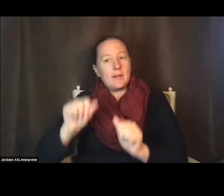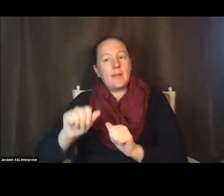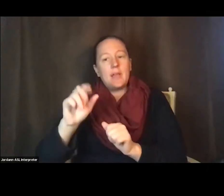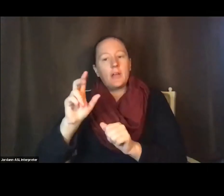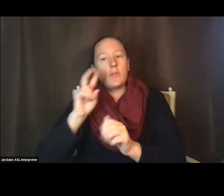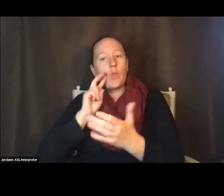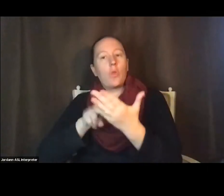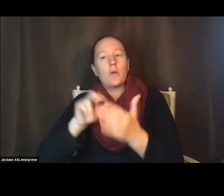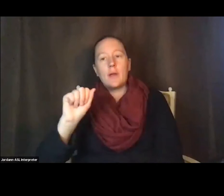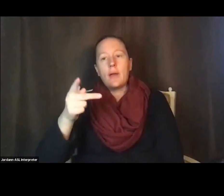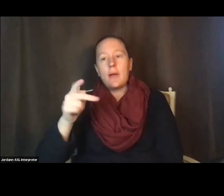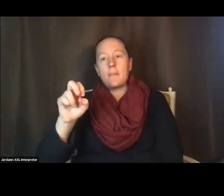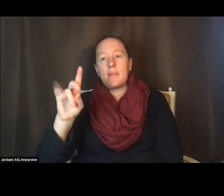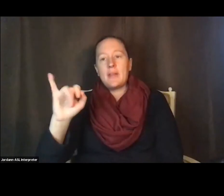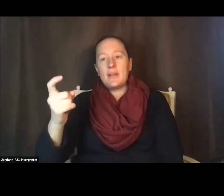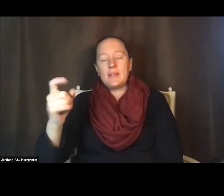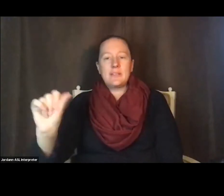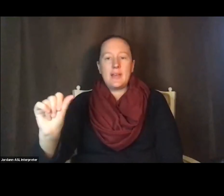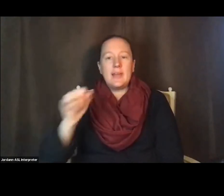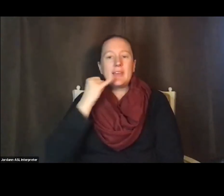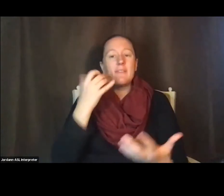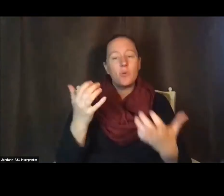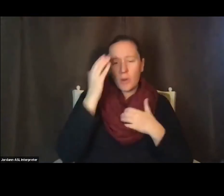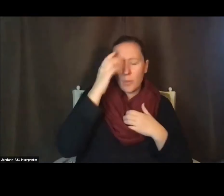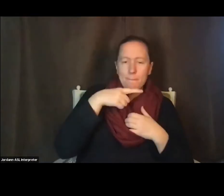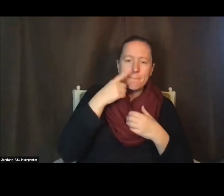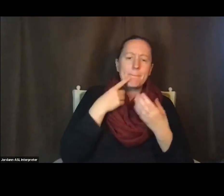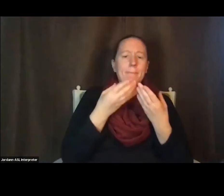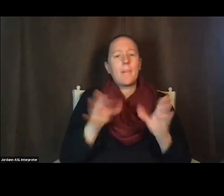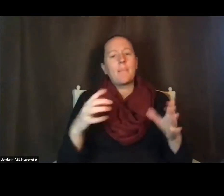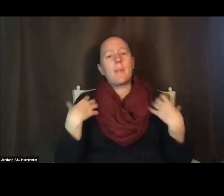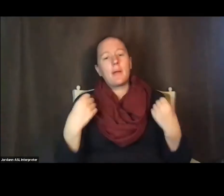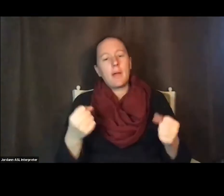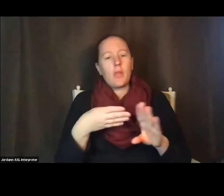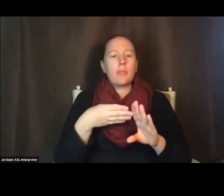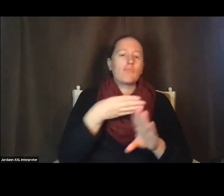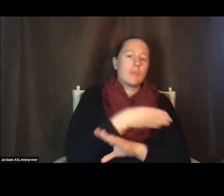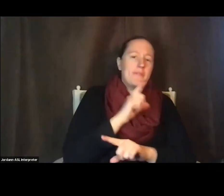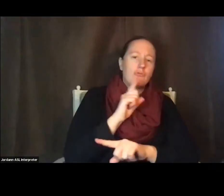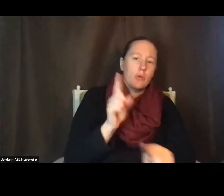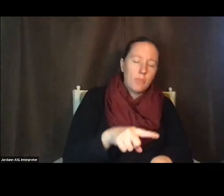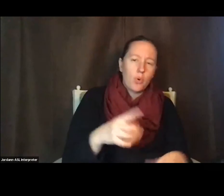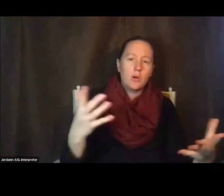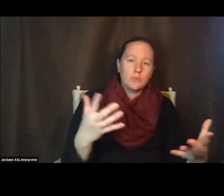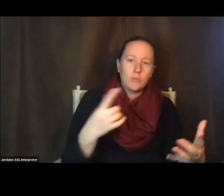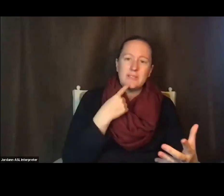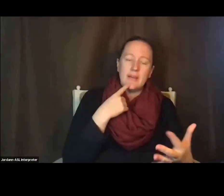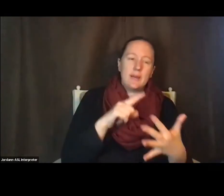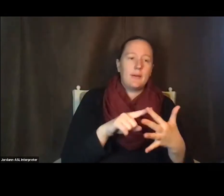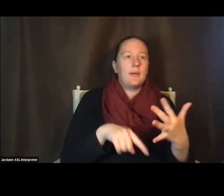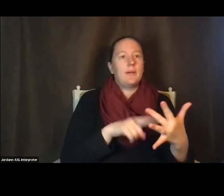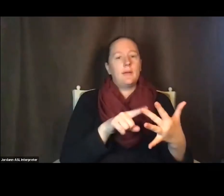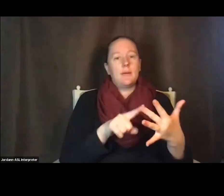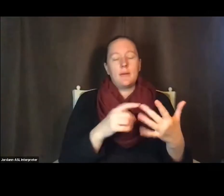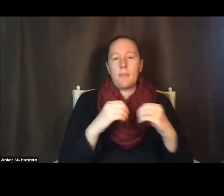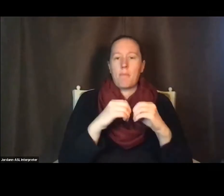A. If you're looking for sort of the public health data, what have previous reports found, what are some of the, a little